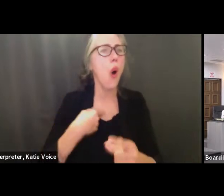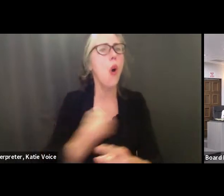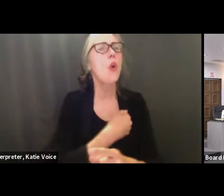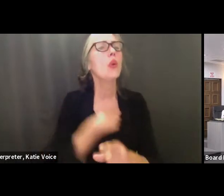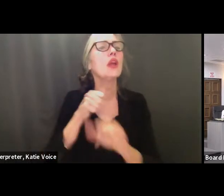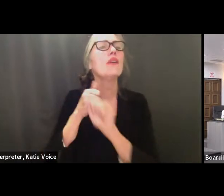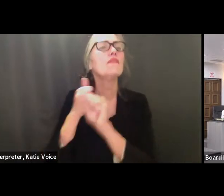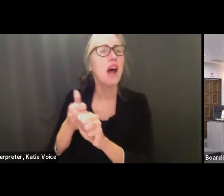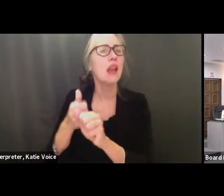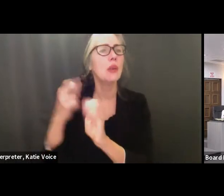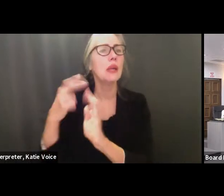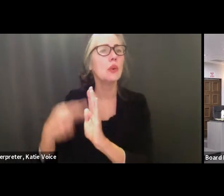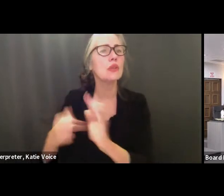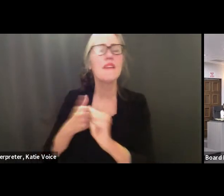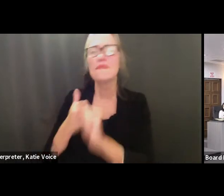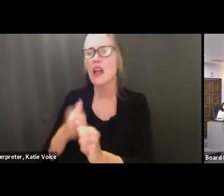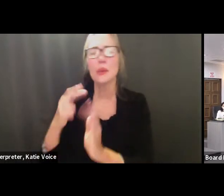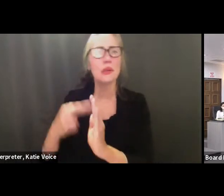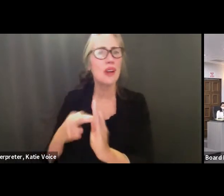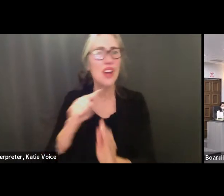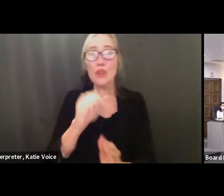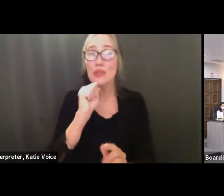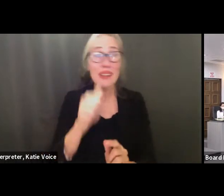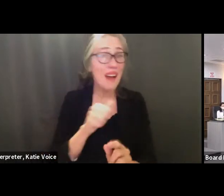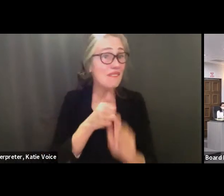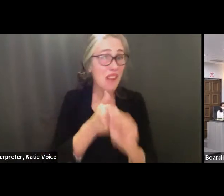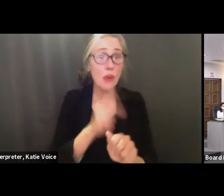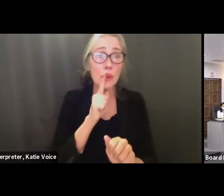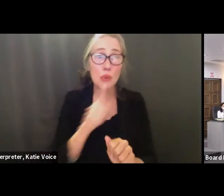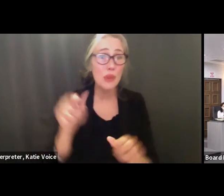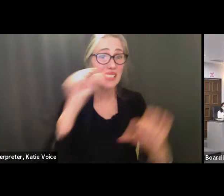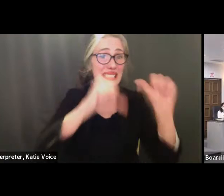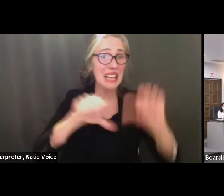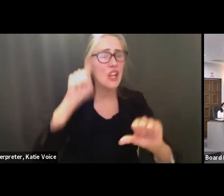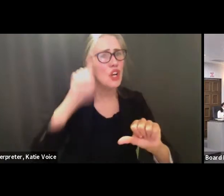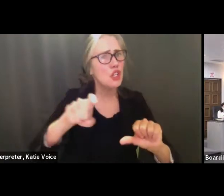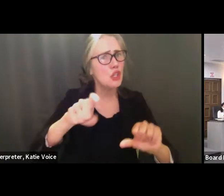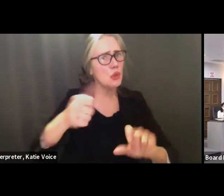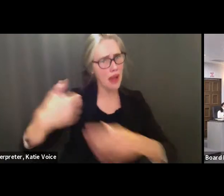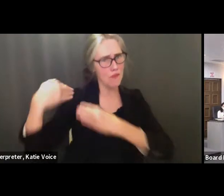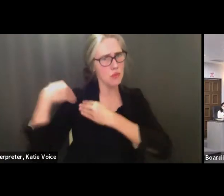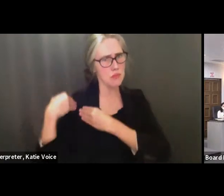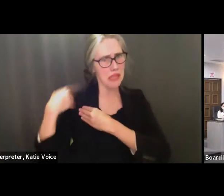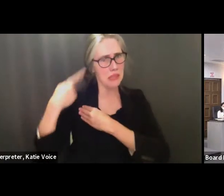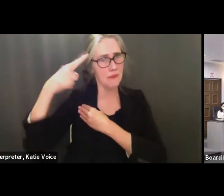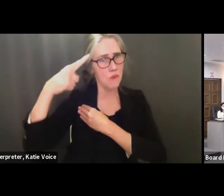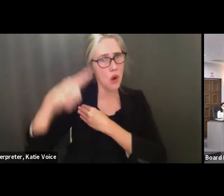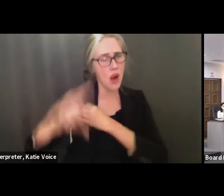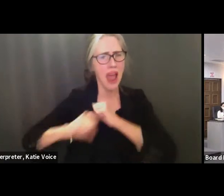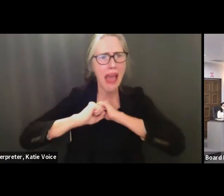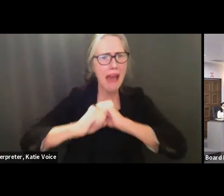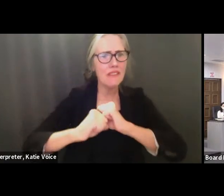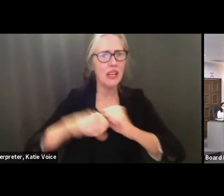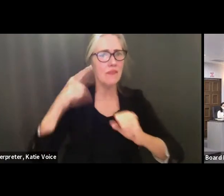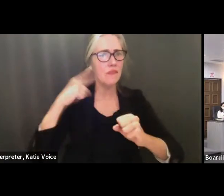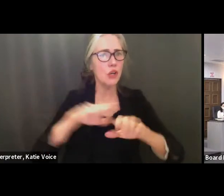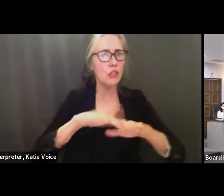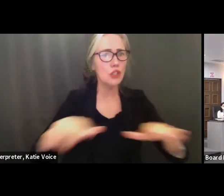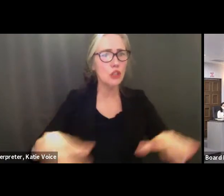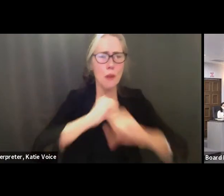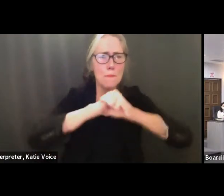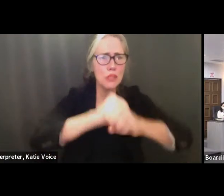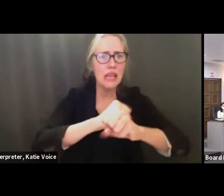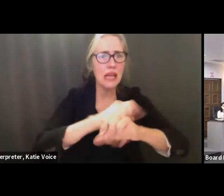science. You need to be our advocates. You need to be protecting our children. And it's very important that you